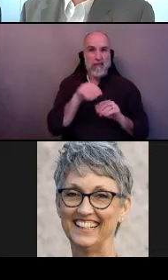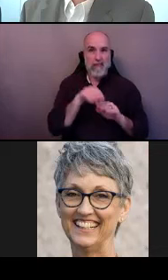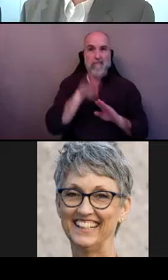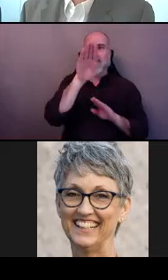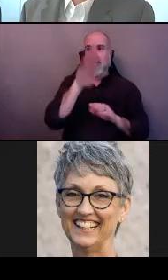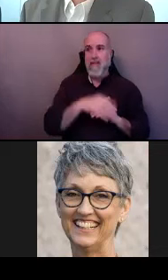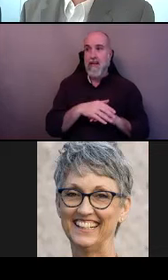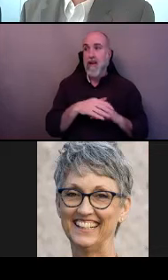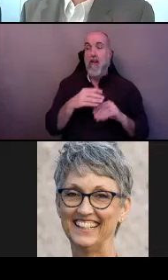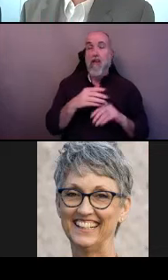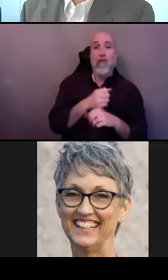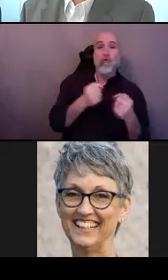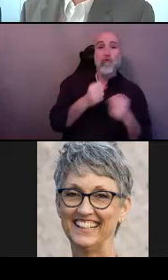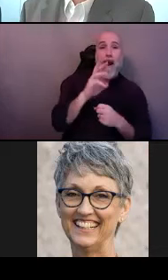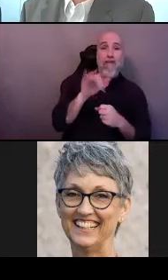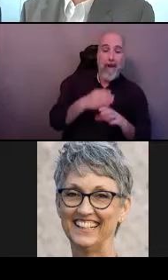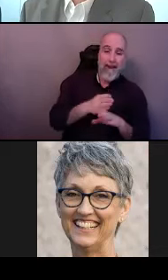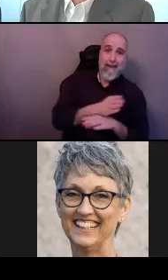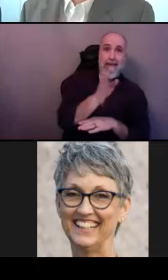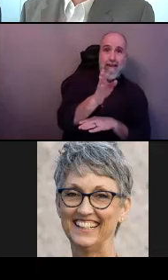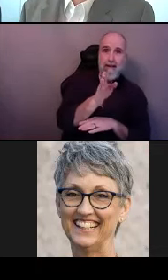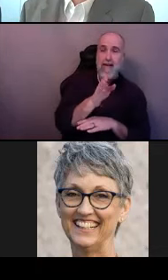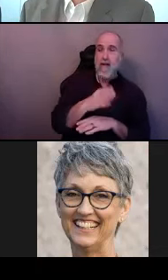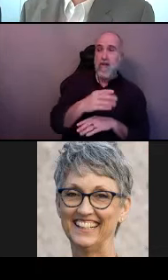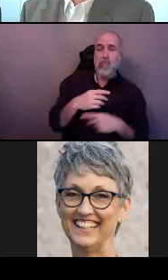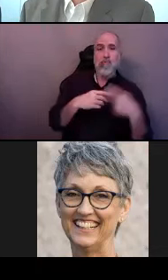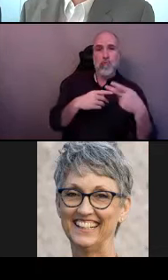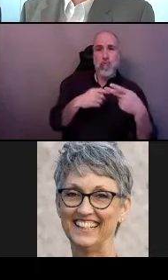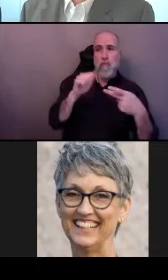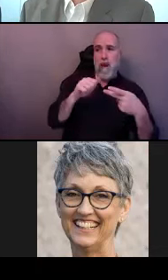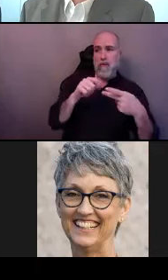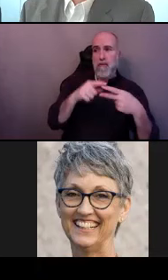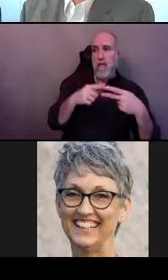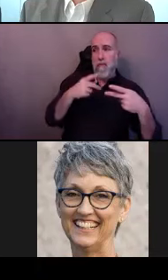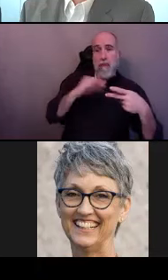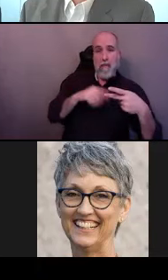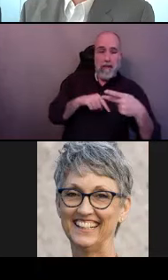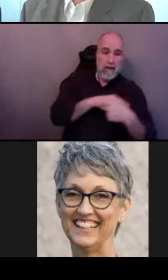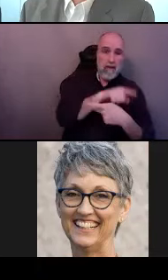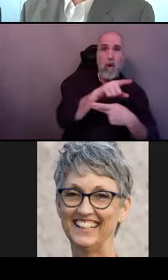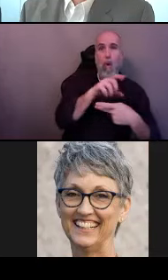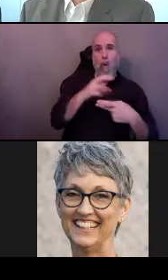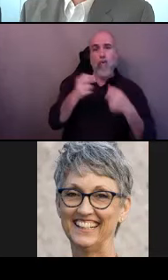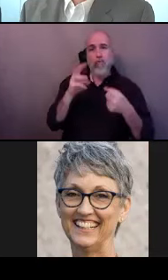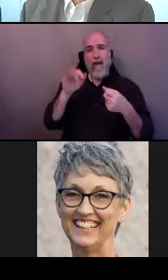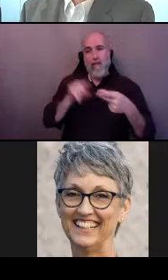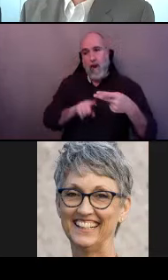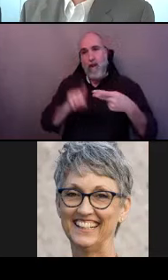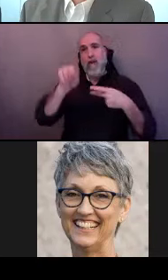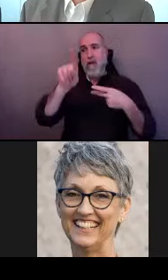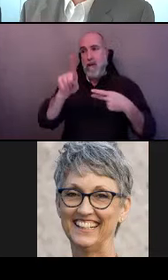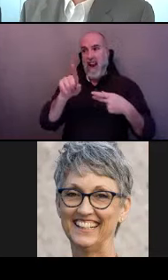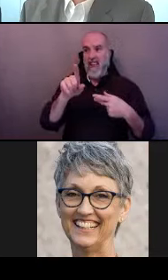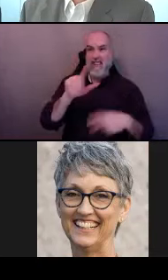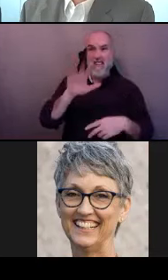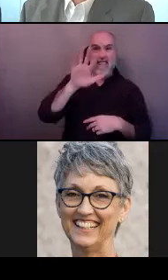And then the driveway, there's two possible from the public or from the driveway itself, and those equate to